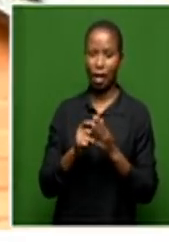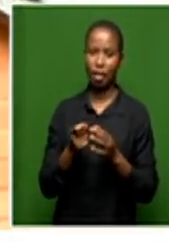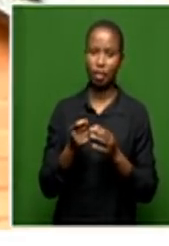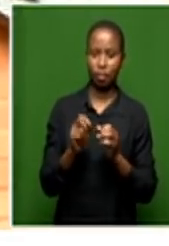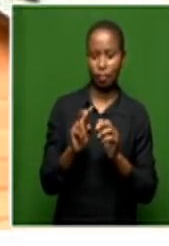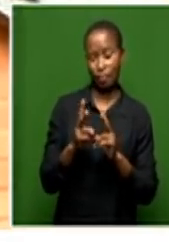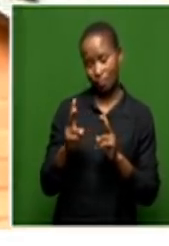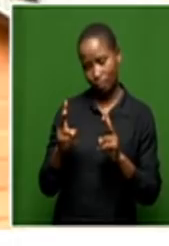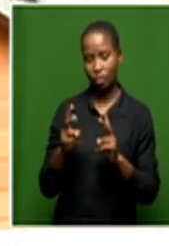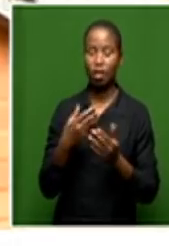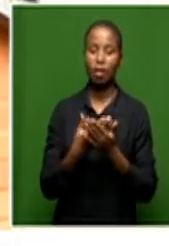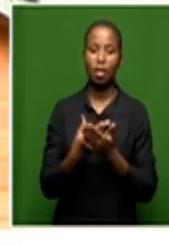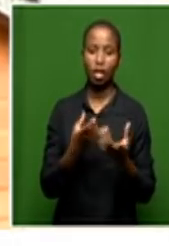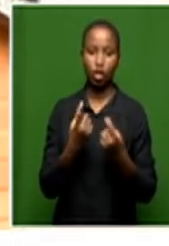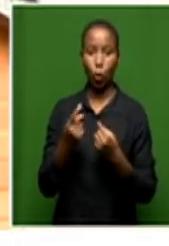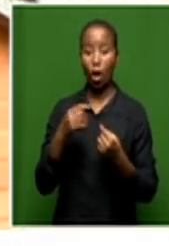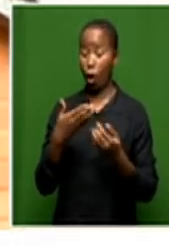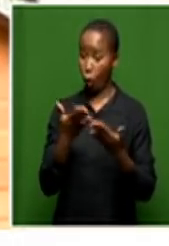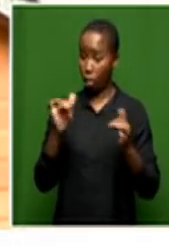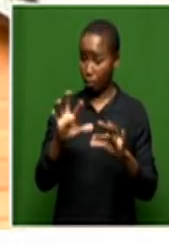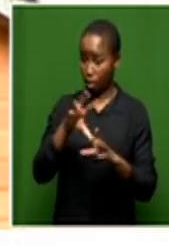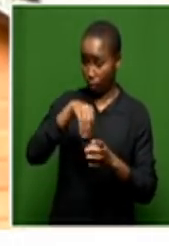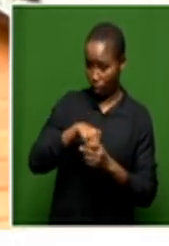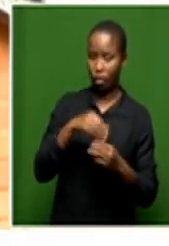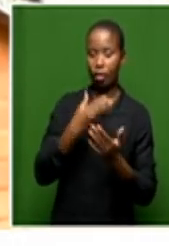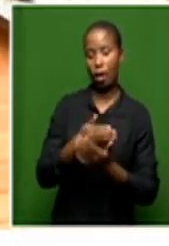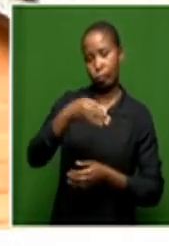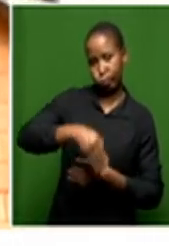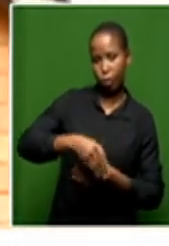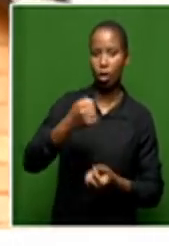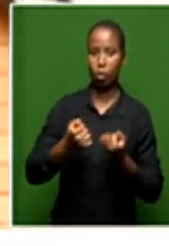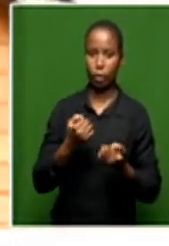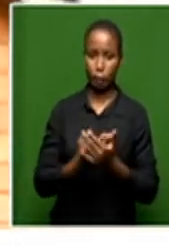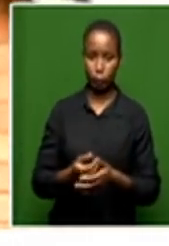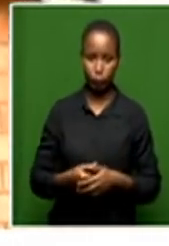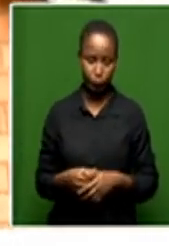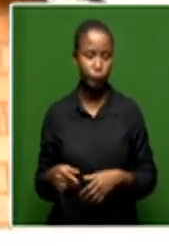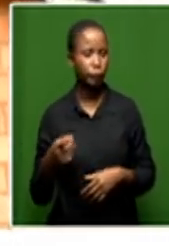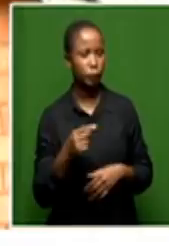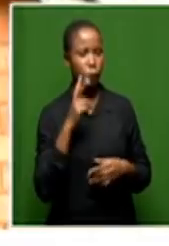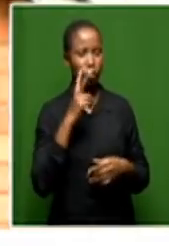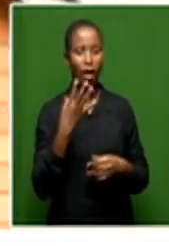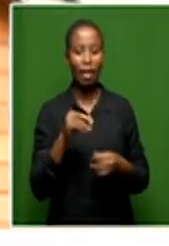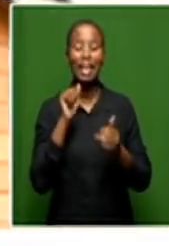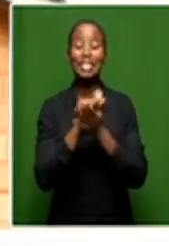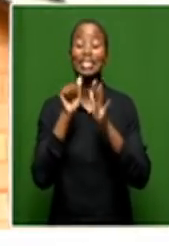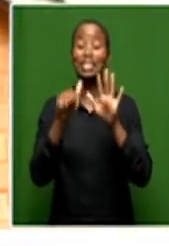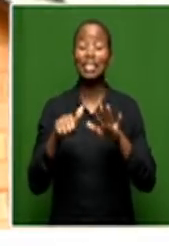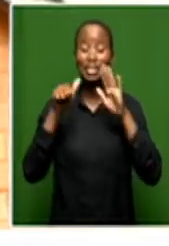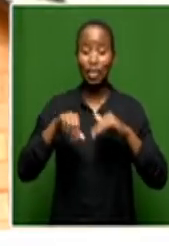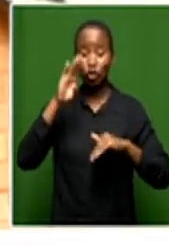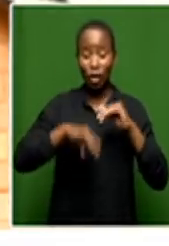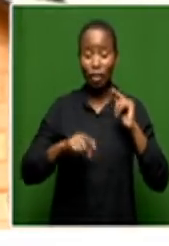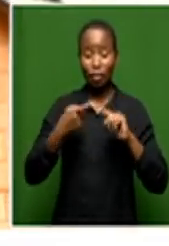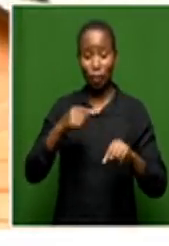availability of all the counsels that are involved in this matter. Now, just looking at those charges, he is facing 16 charges, that being former President